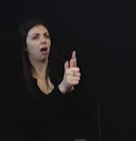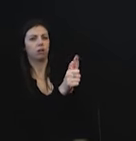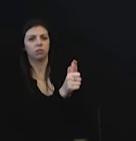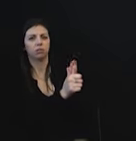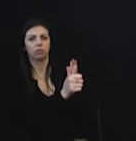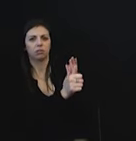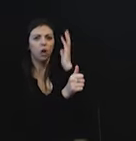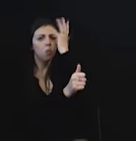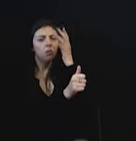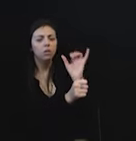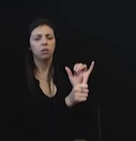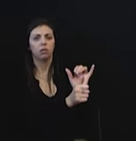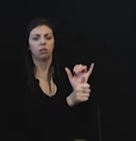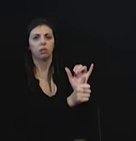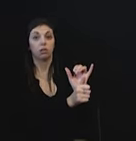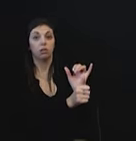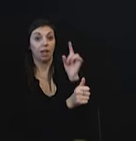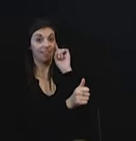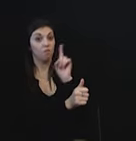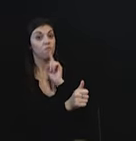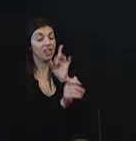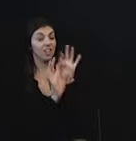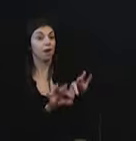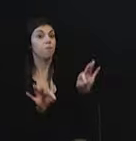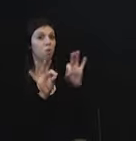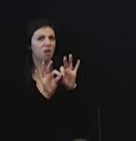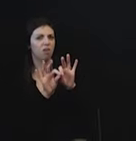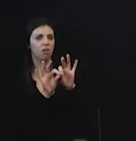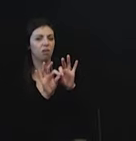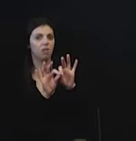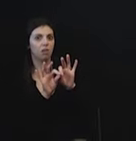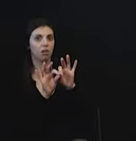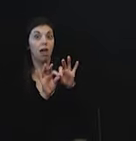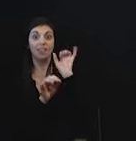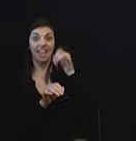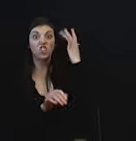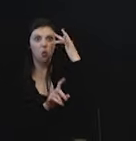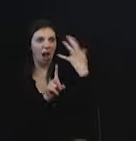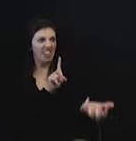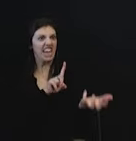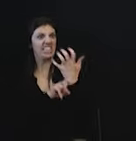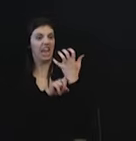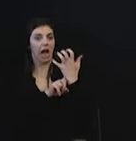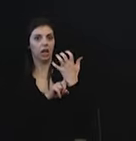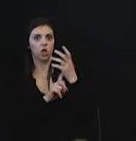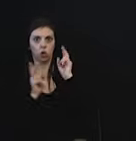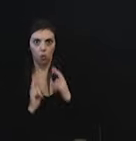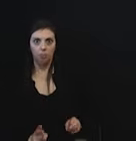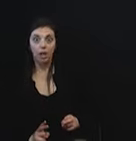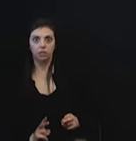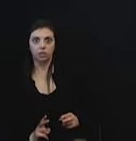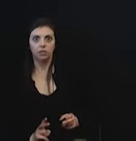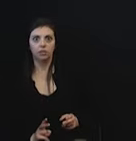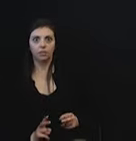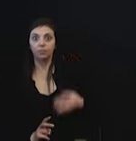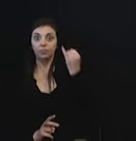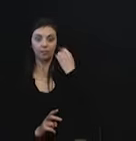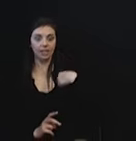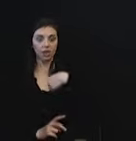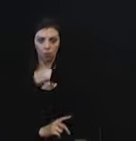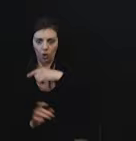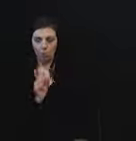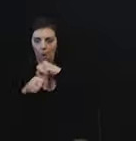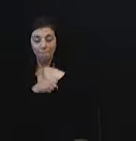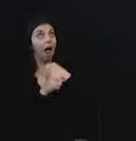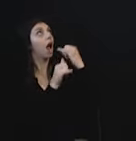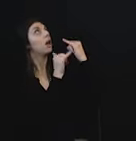I think it's super important to recognize that. This is why they attack humans. If we are people who are created in God's image, it's going